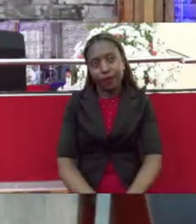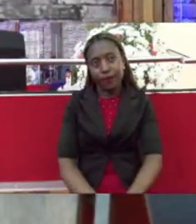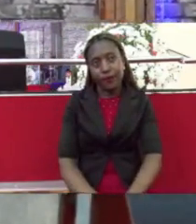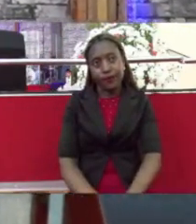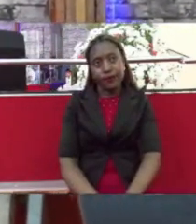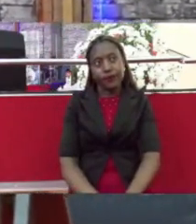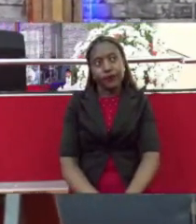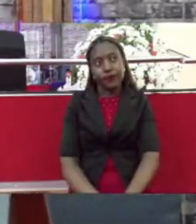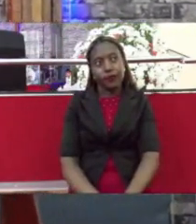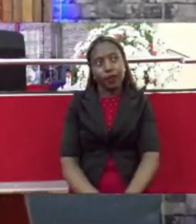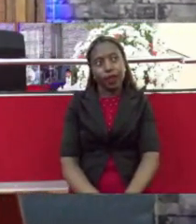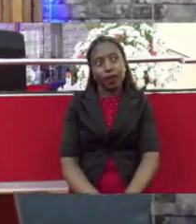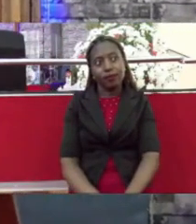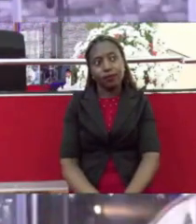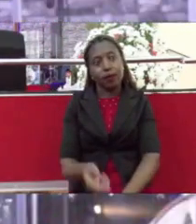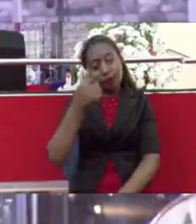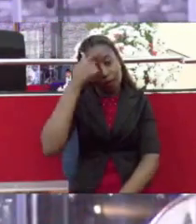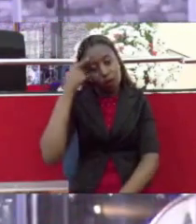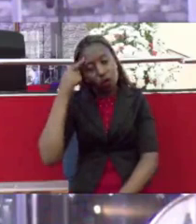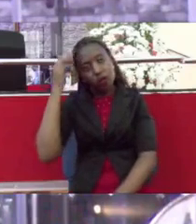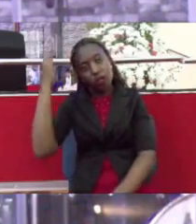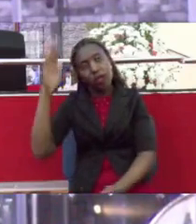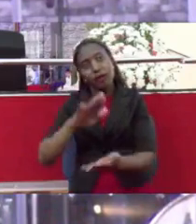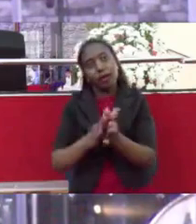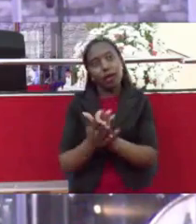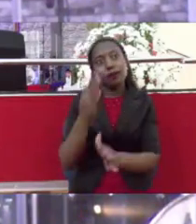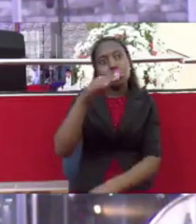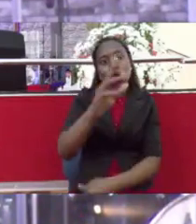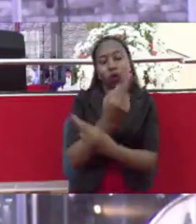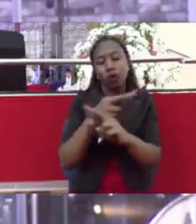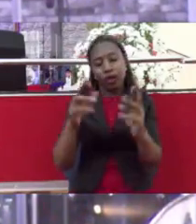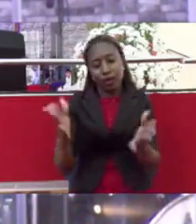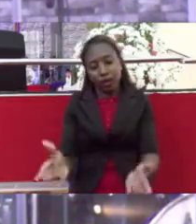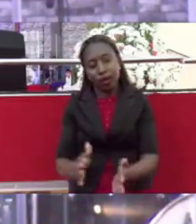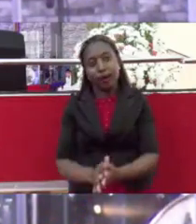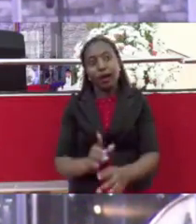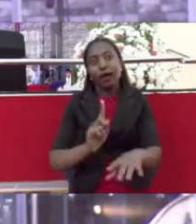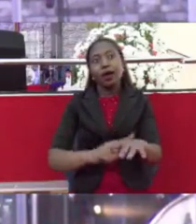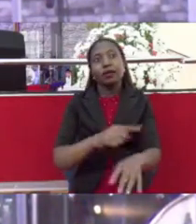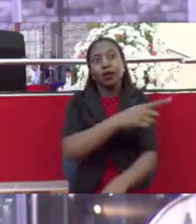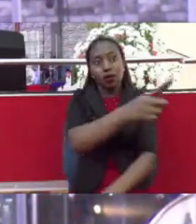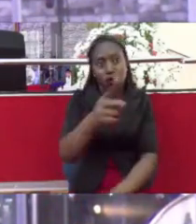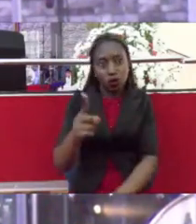wako. Because he becomes your redeemer. Sababu anakuwa mkombozi wako. When you accept the work